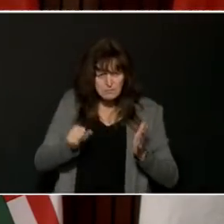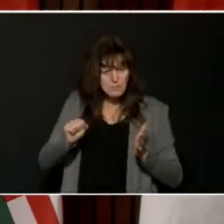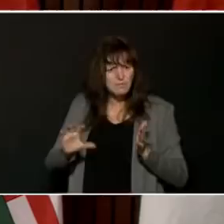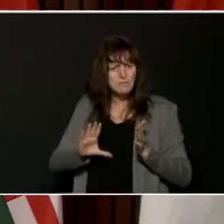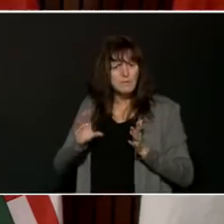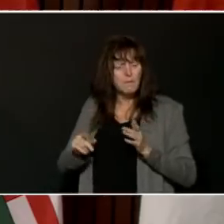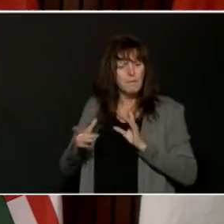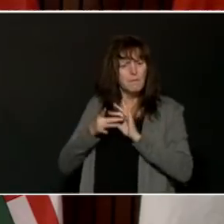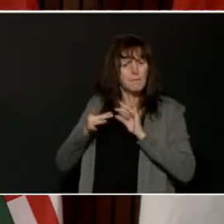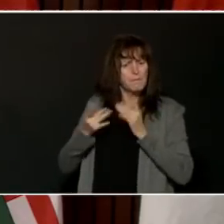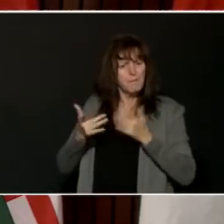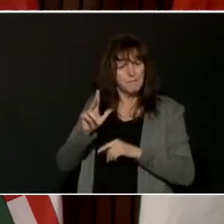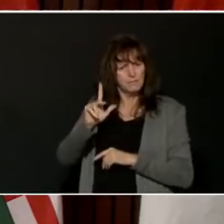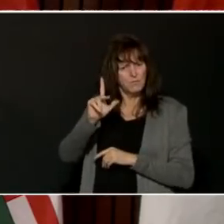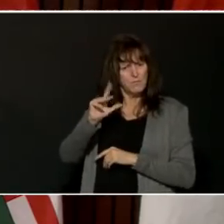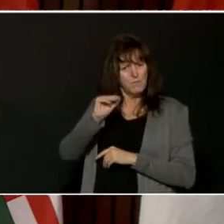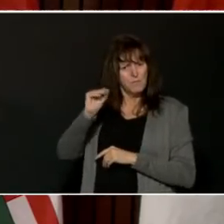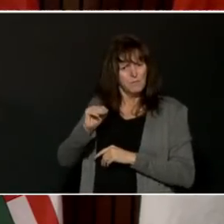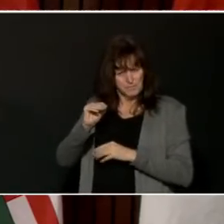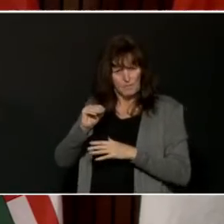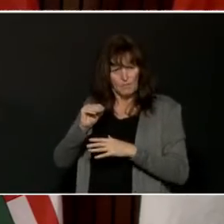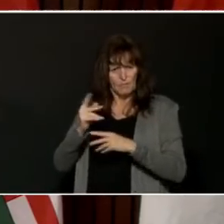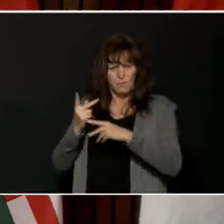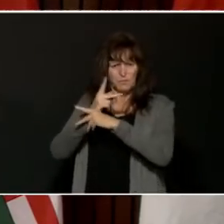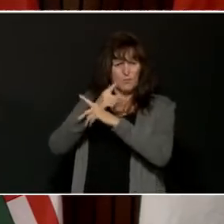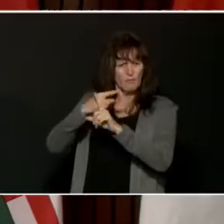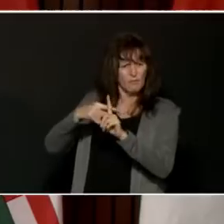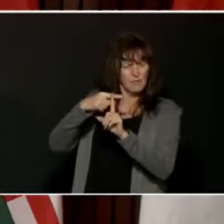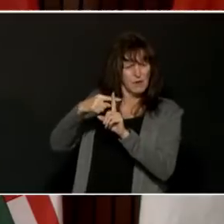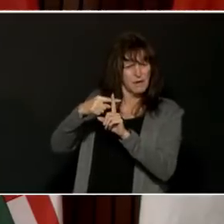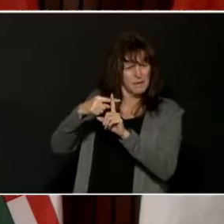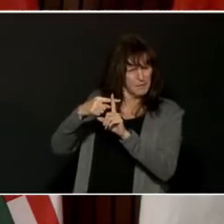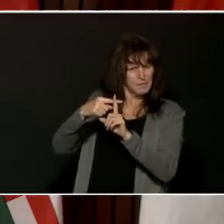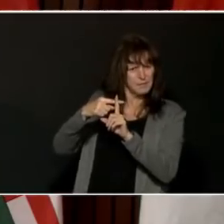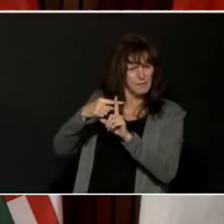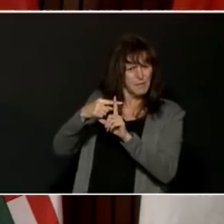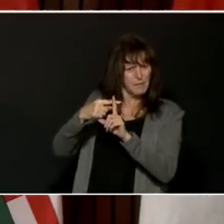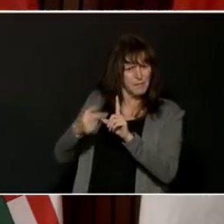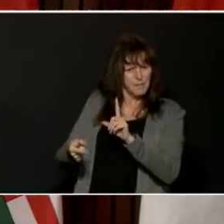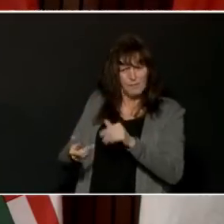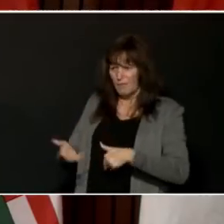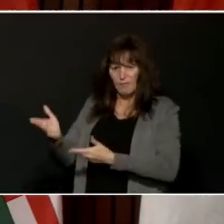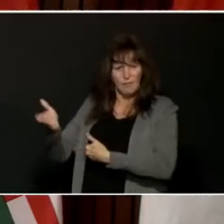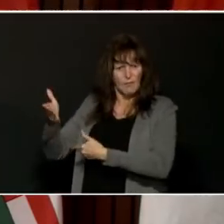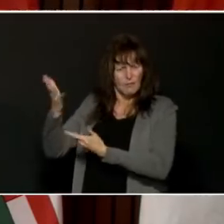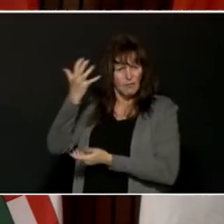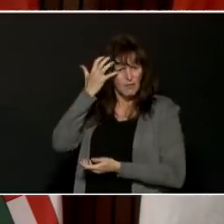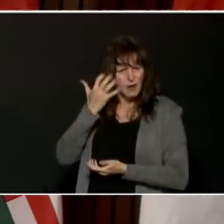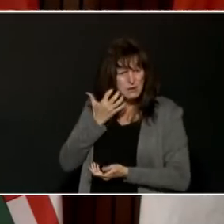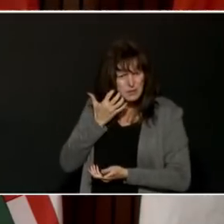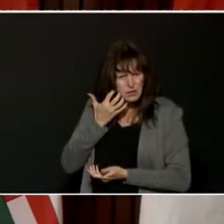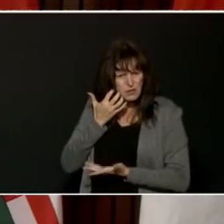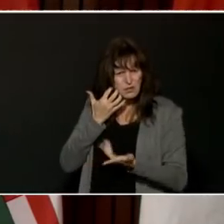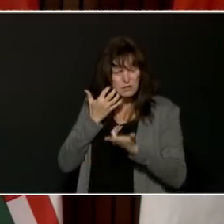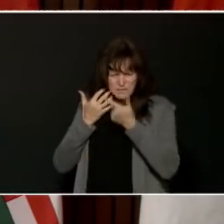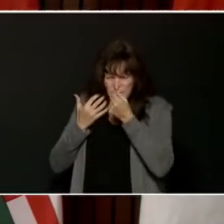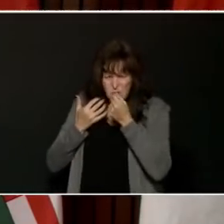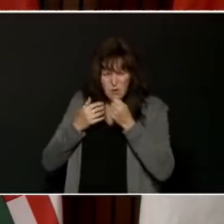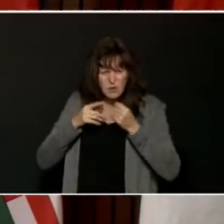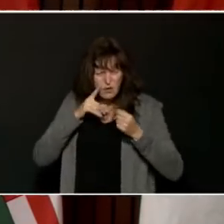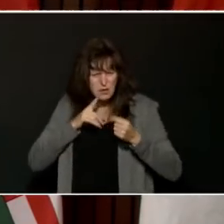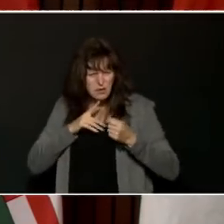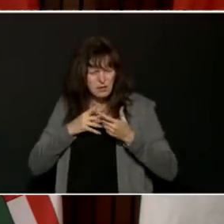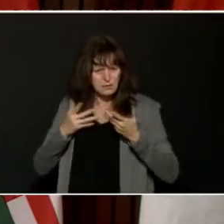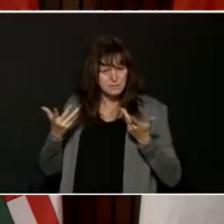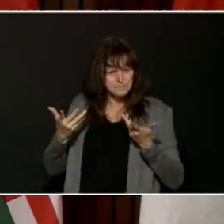most optimistic data, a 23% diminution in hospitalization. That's not sniffles. That is hospitalization, which